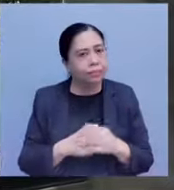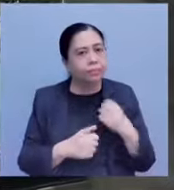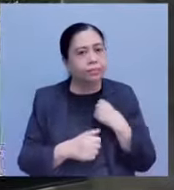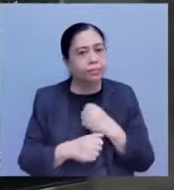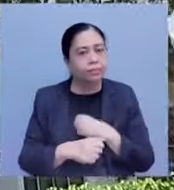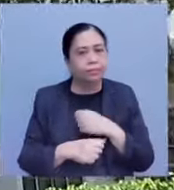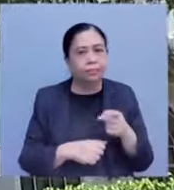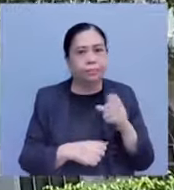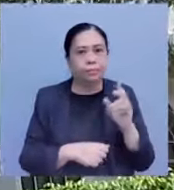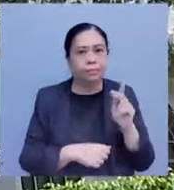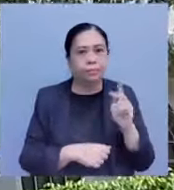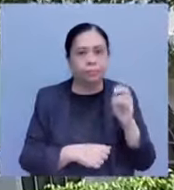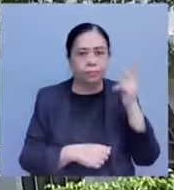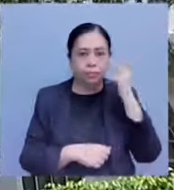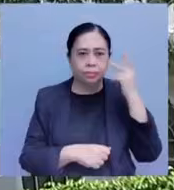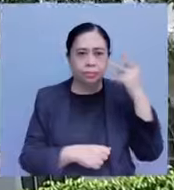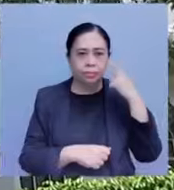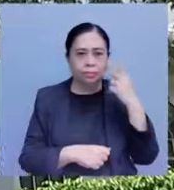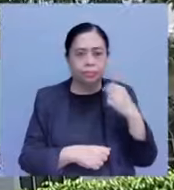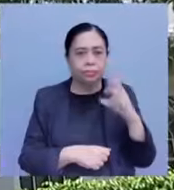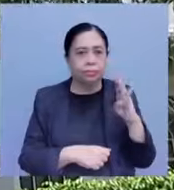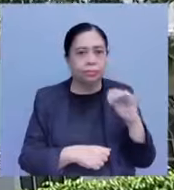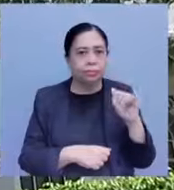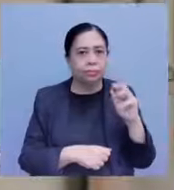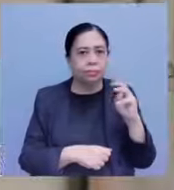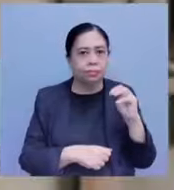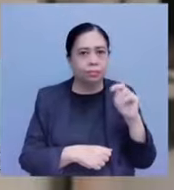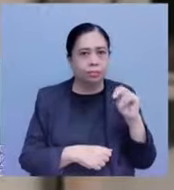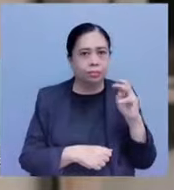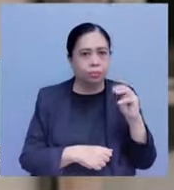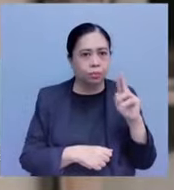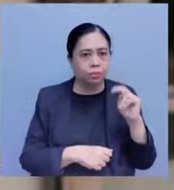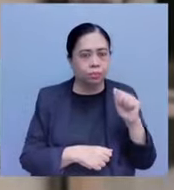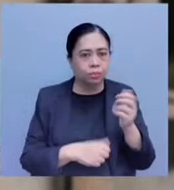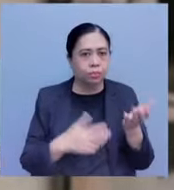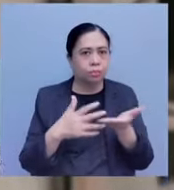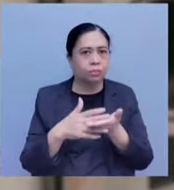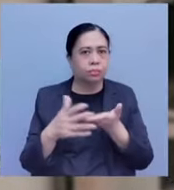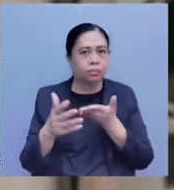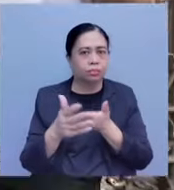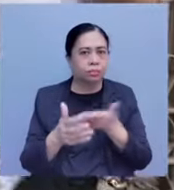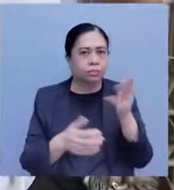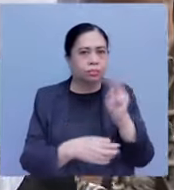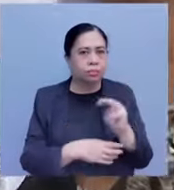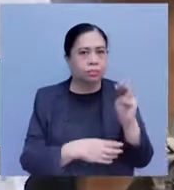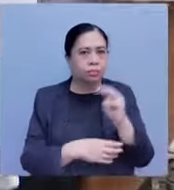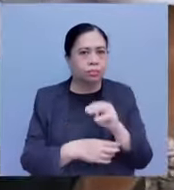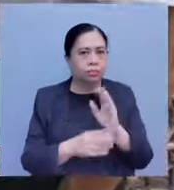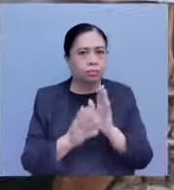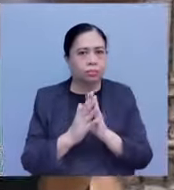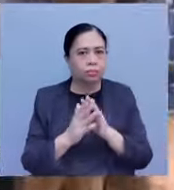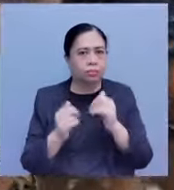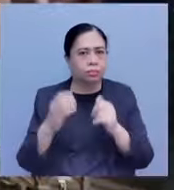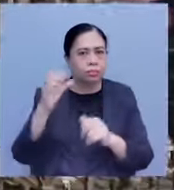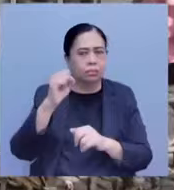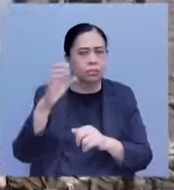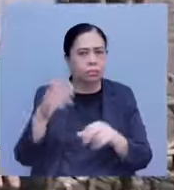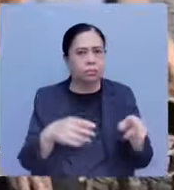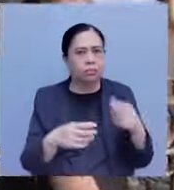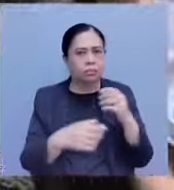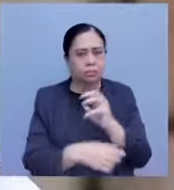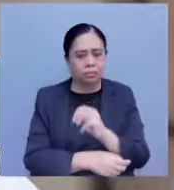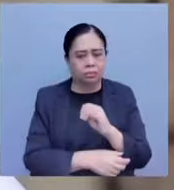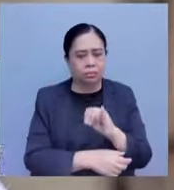Leader Coco Pimentel and former Bayan Muna Party List representatives filed a petition Monday asking the High Court to declare the Sovereign Wealth